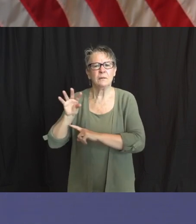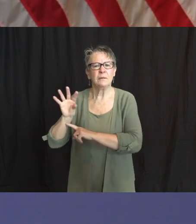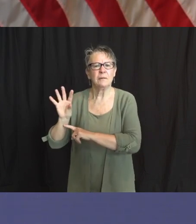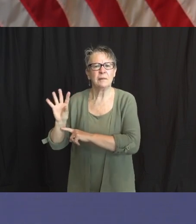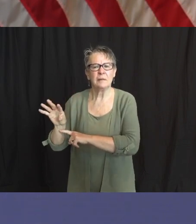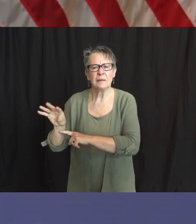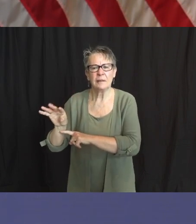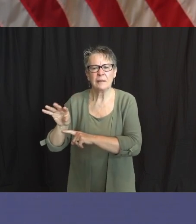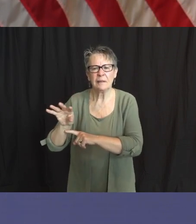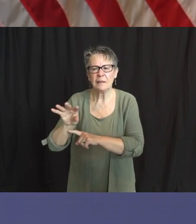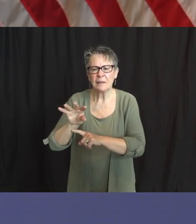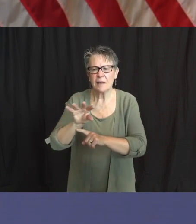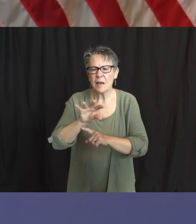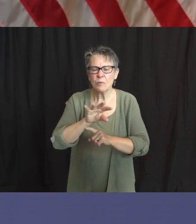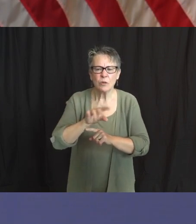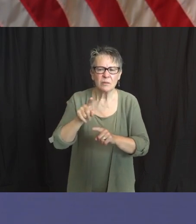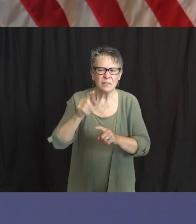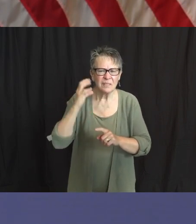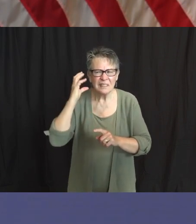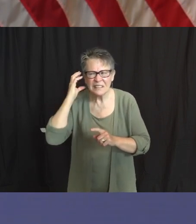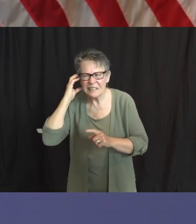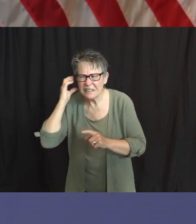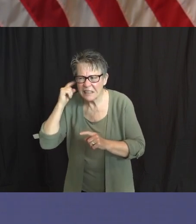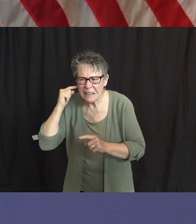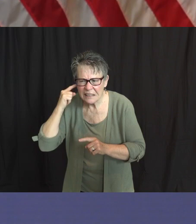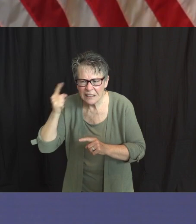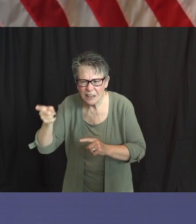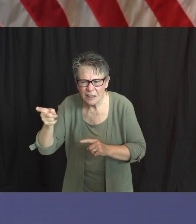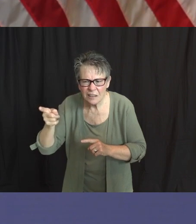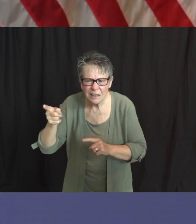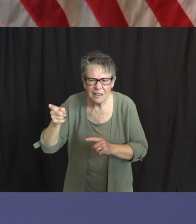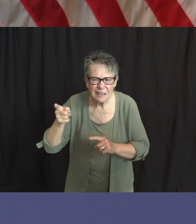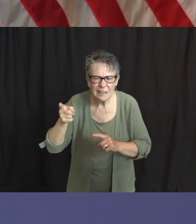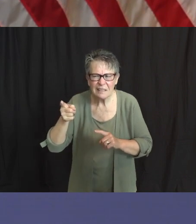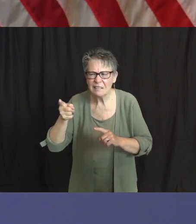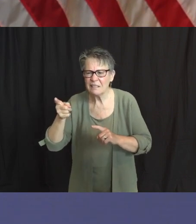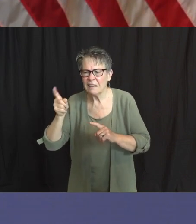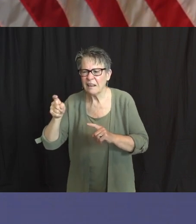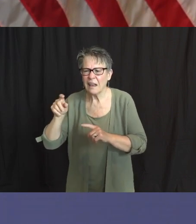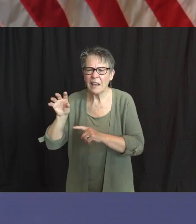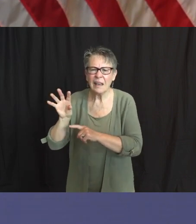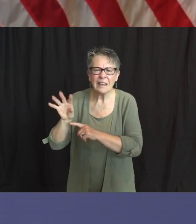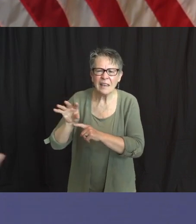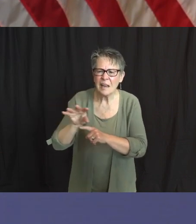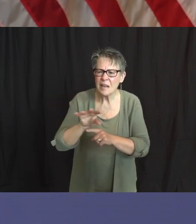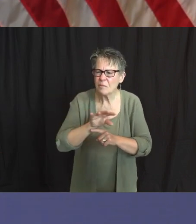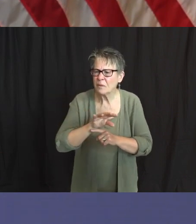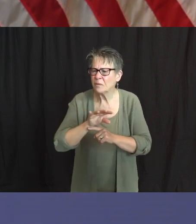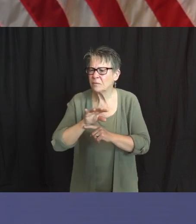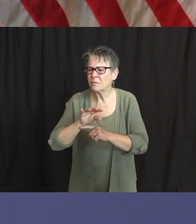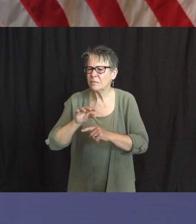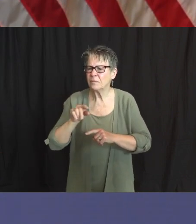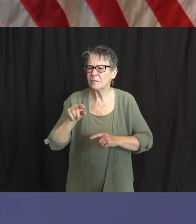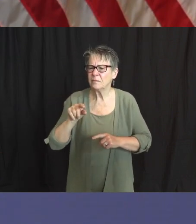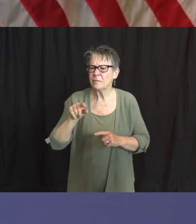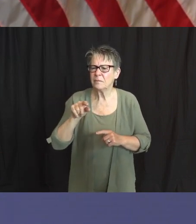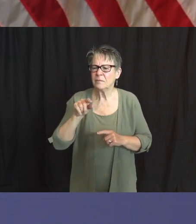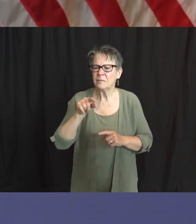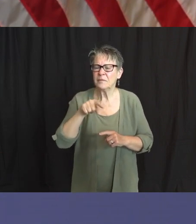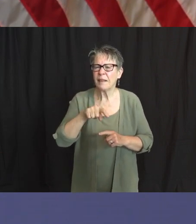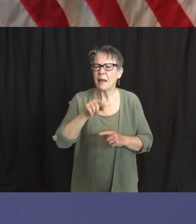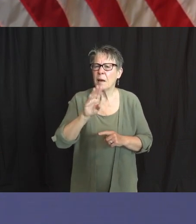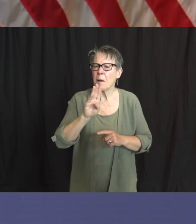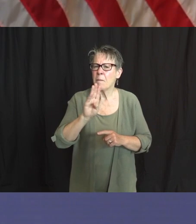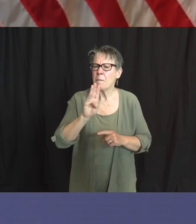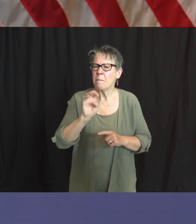look. And I know at least in one boardwalk shot of Belmar, it looked tough in that line, but when you got a drone shot or a